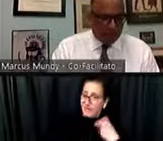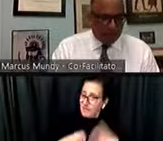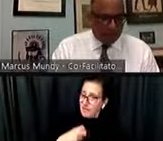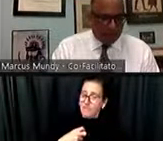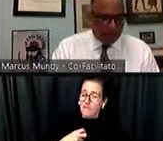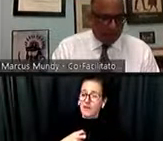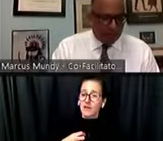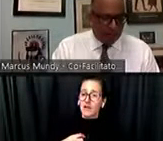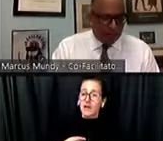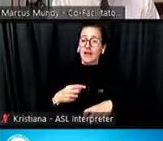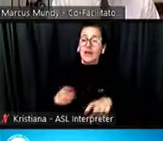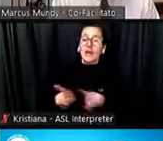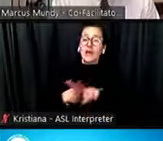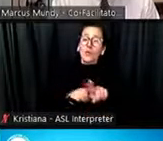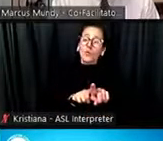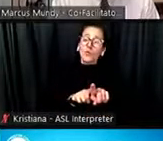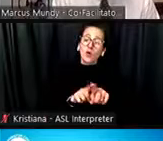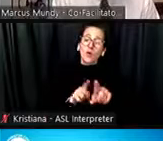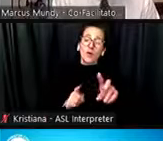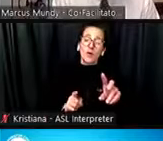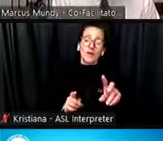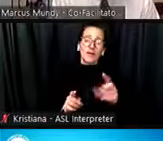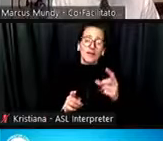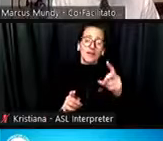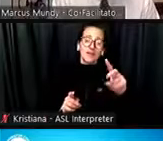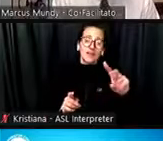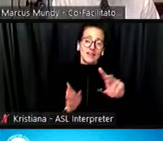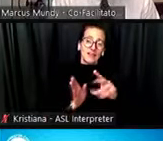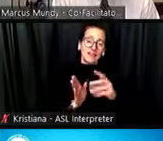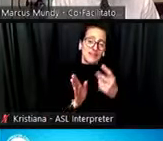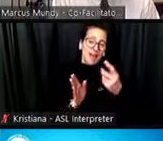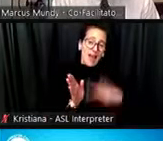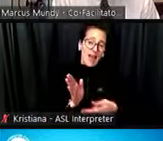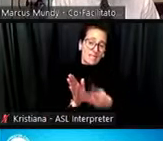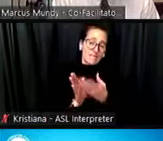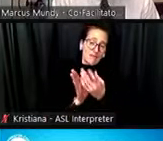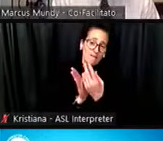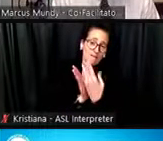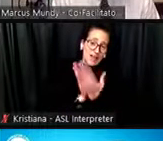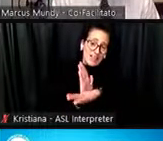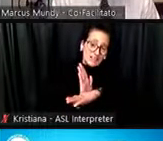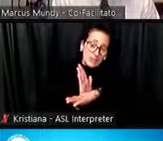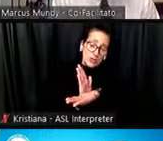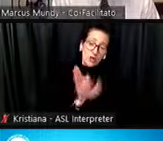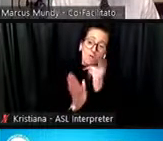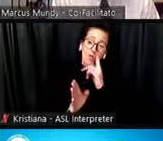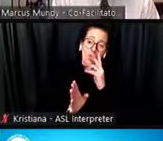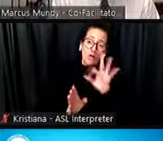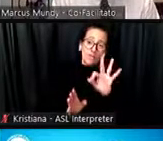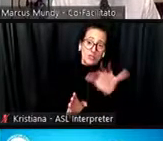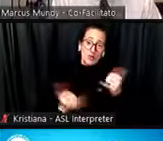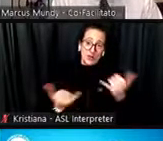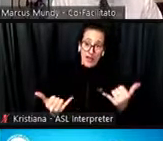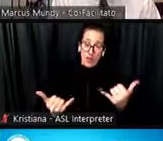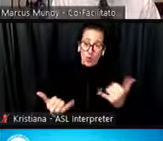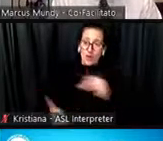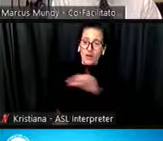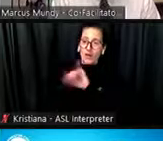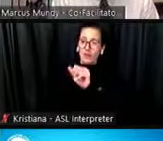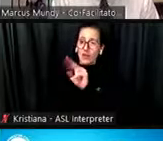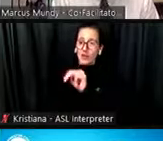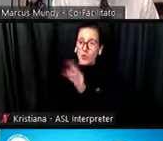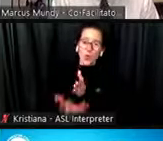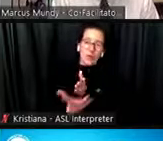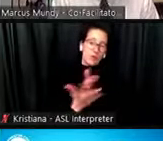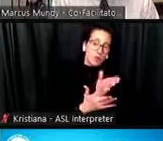year, January through June, we're also very worried. We may have to make some